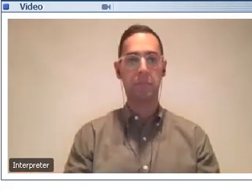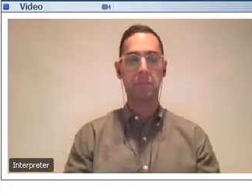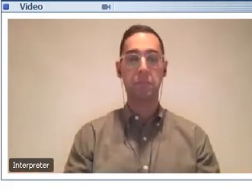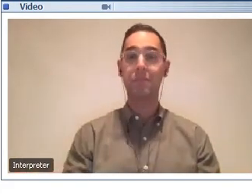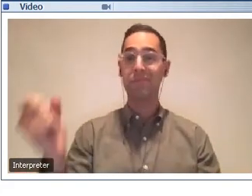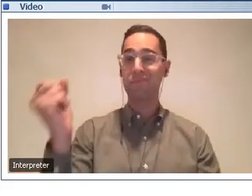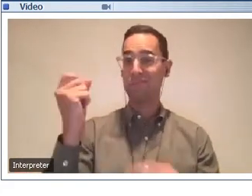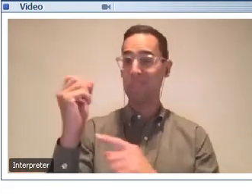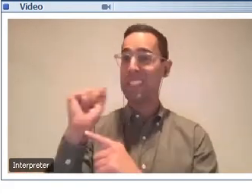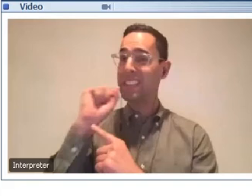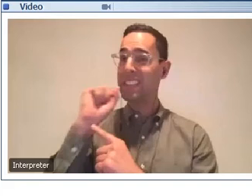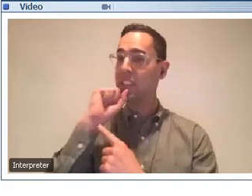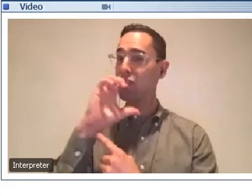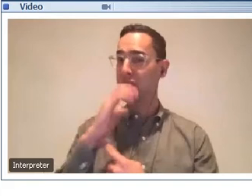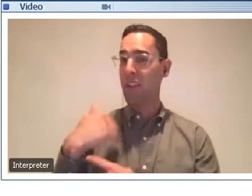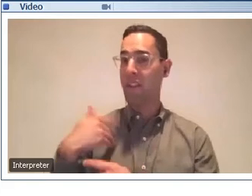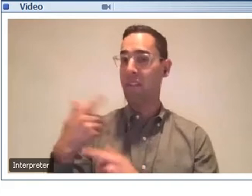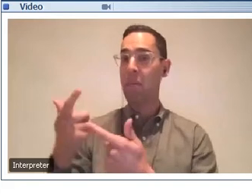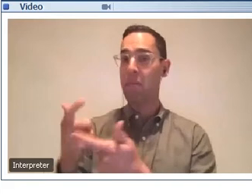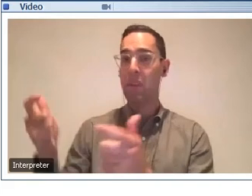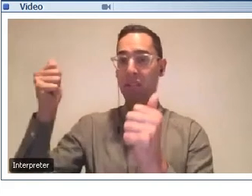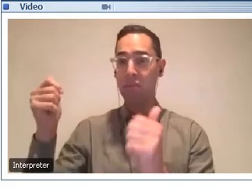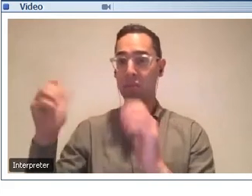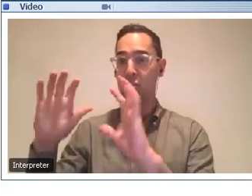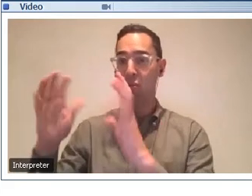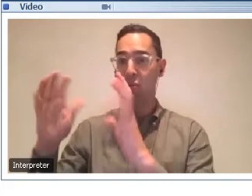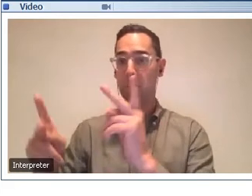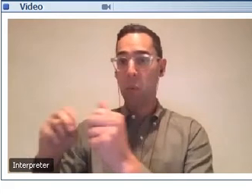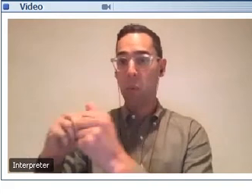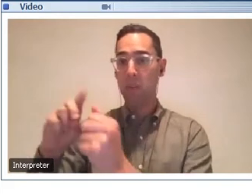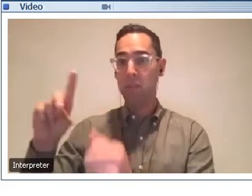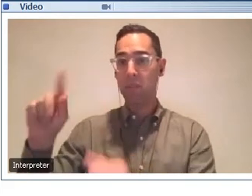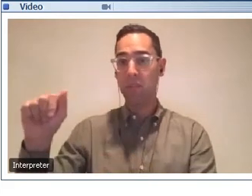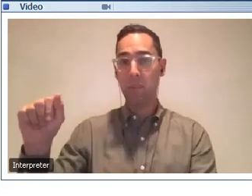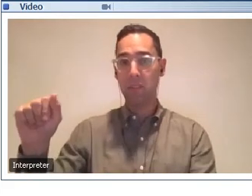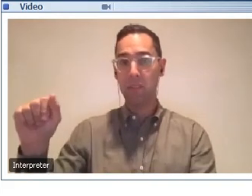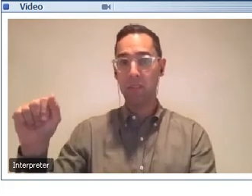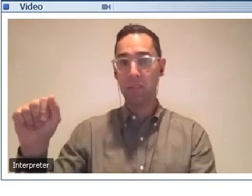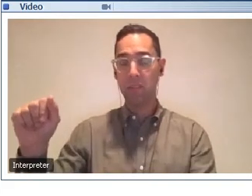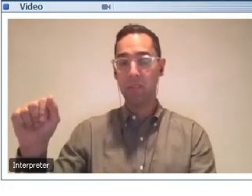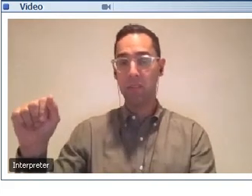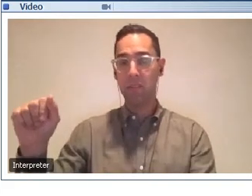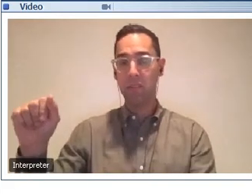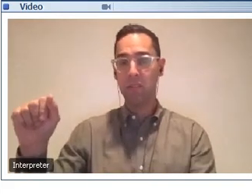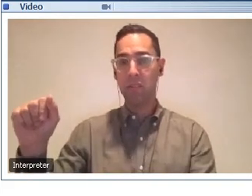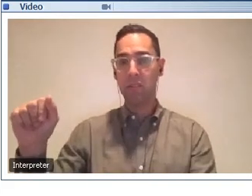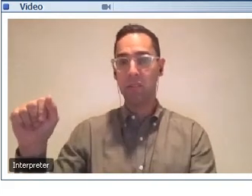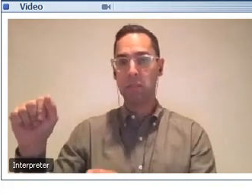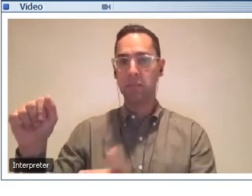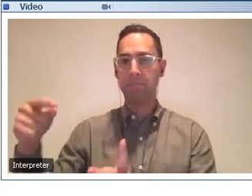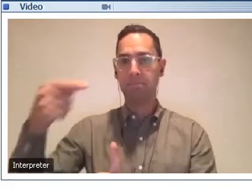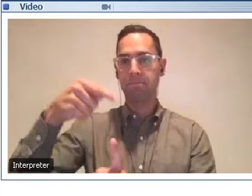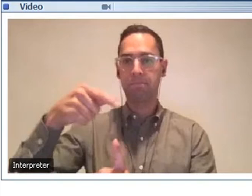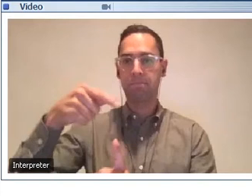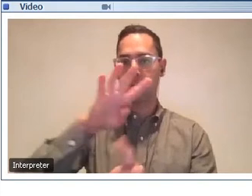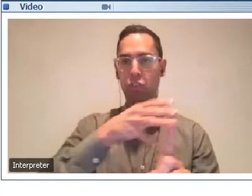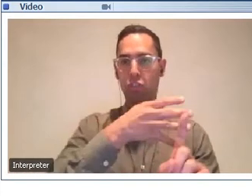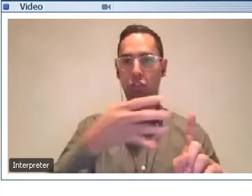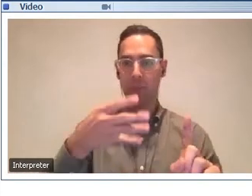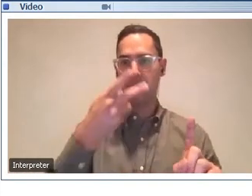largest share of people who experience disability, as is shown on the previous chart, and this trend is